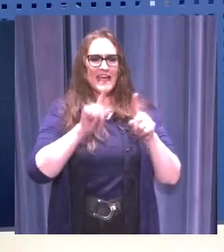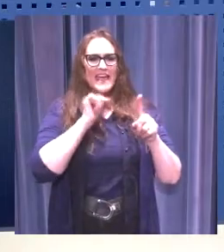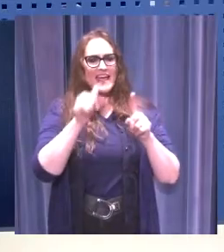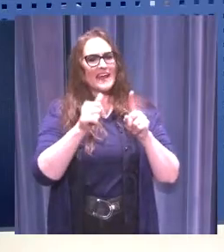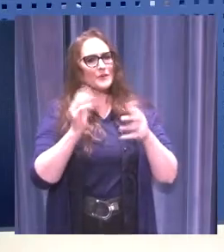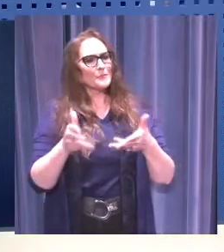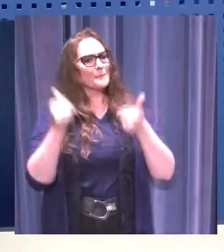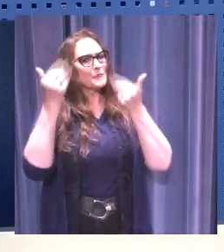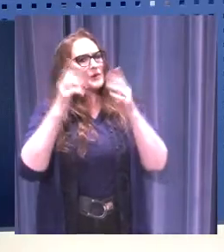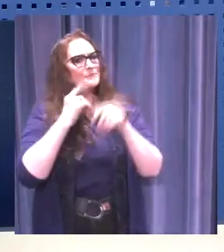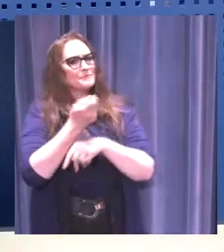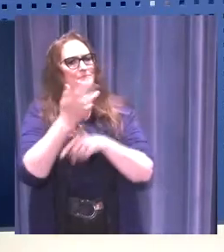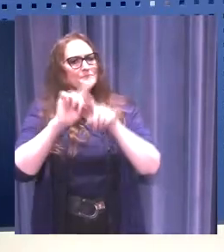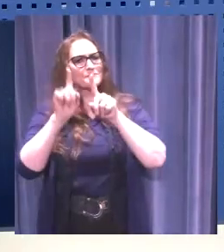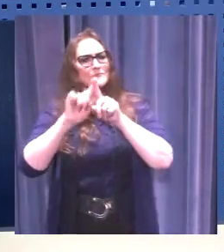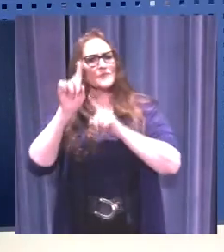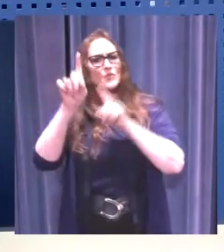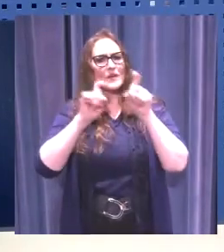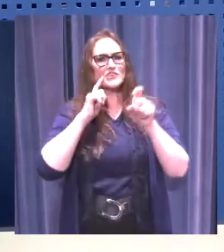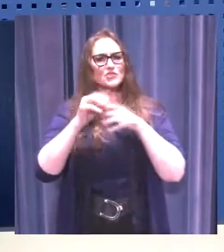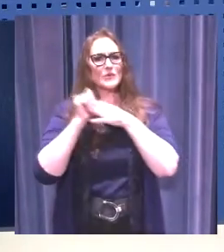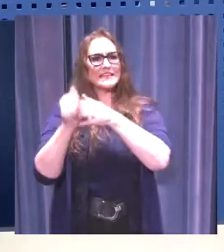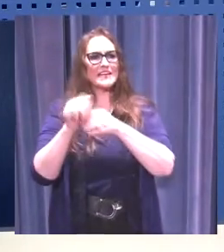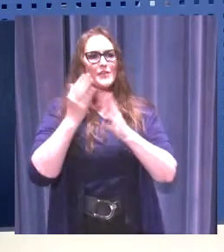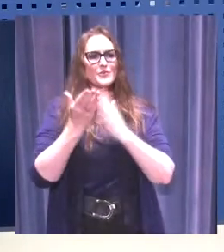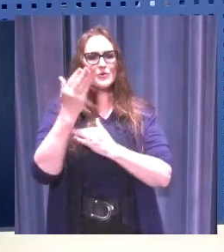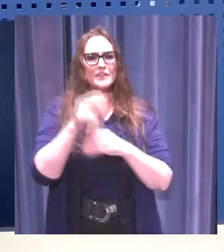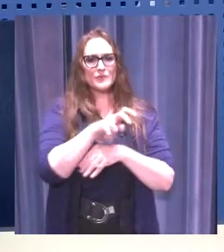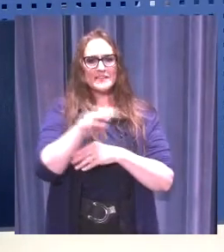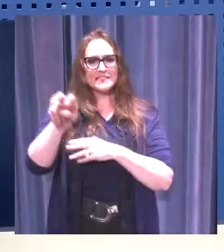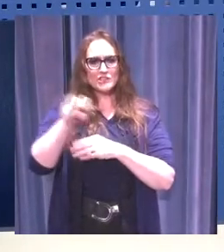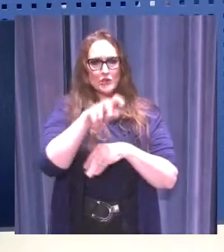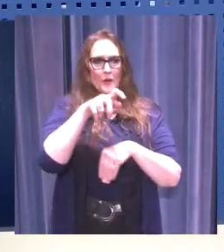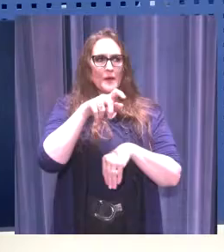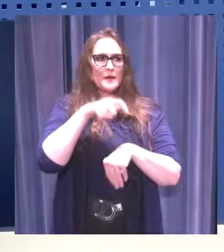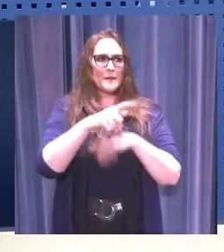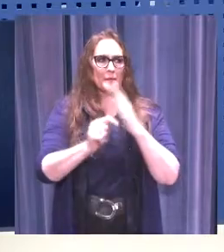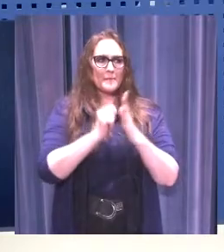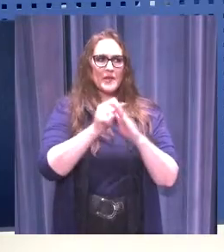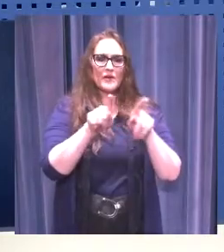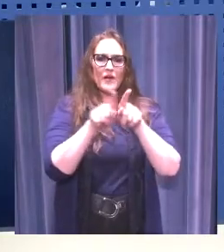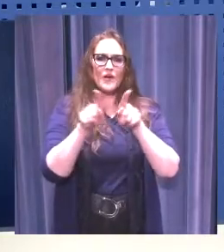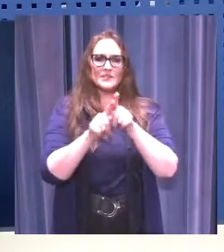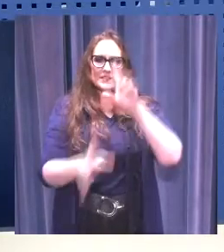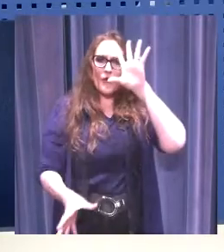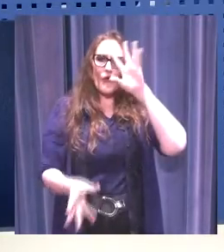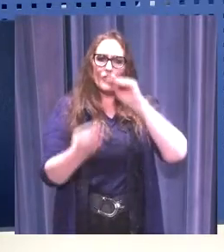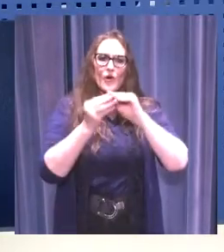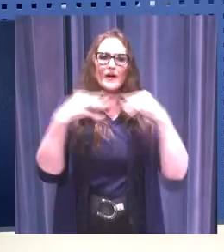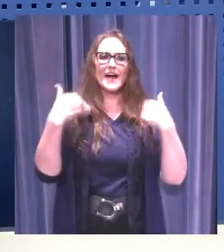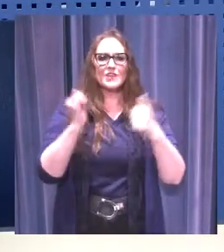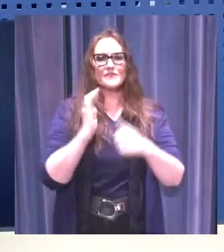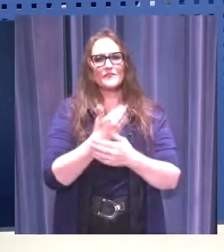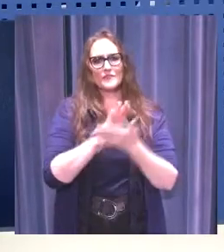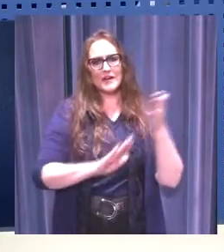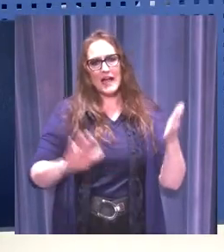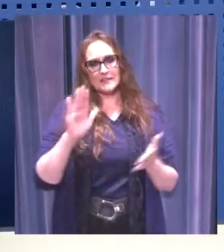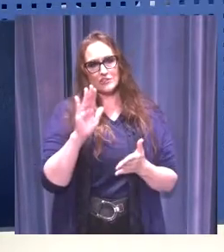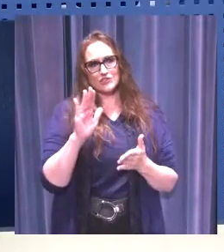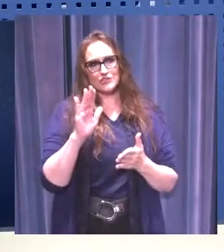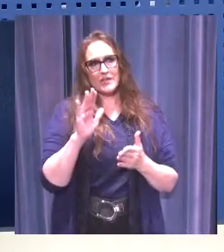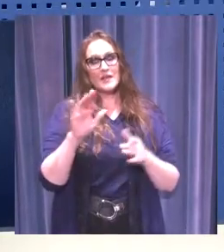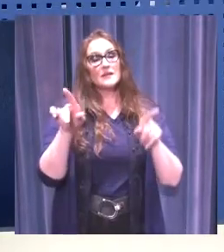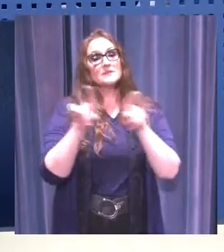and experience needed to lead our institution through the transitional period, as well as the overall institutional health of our college.